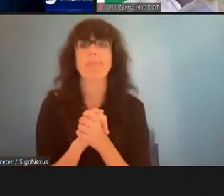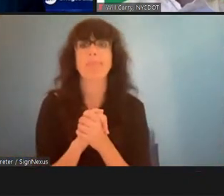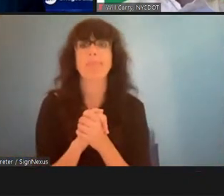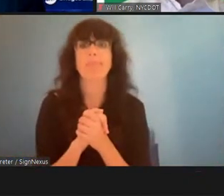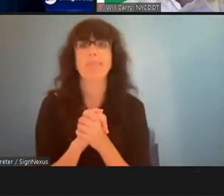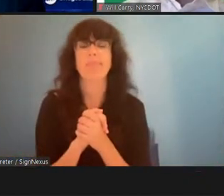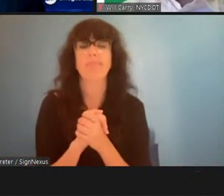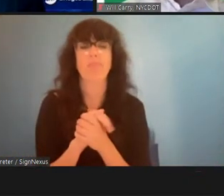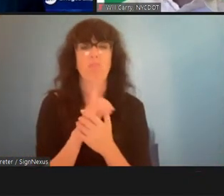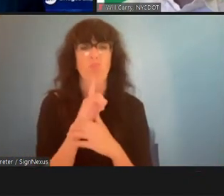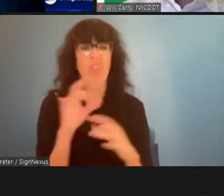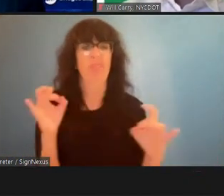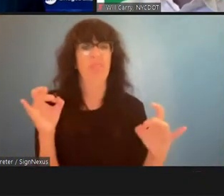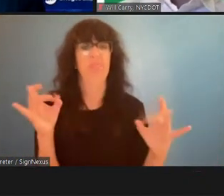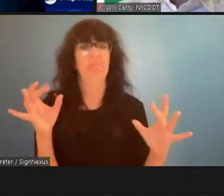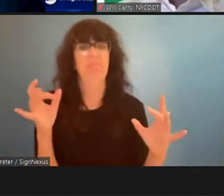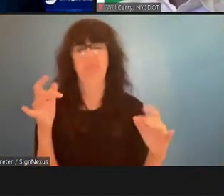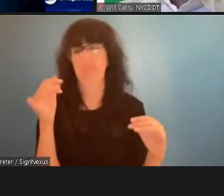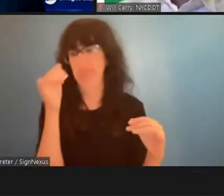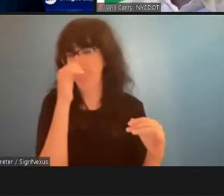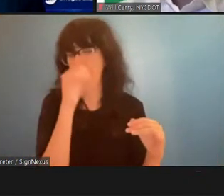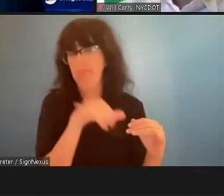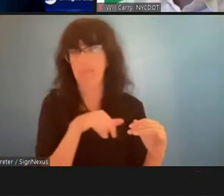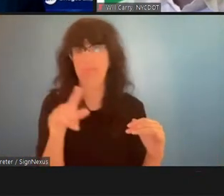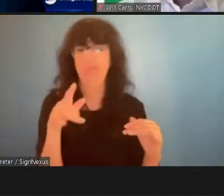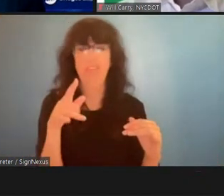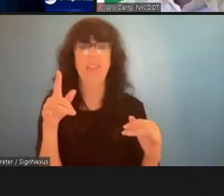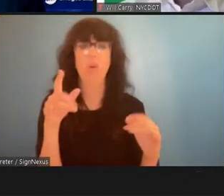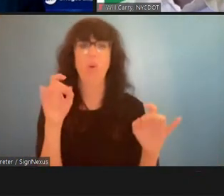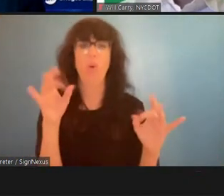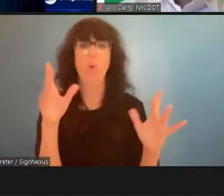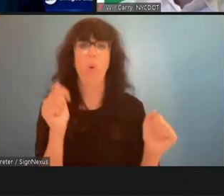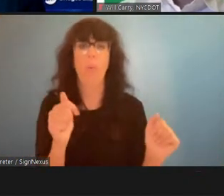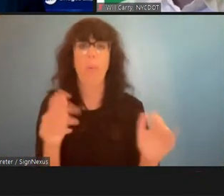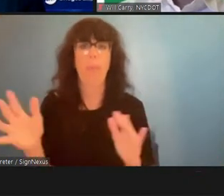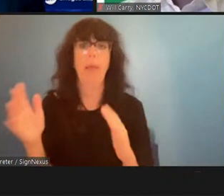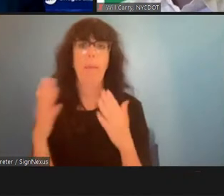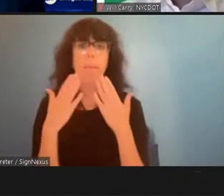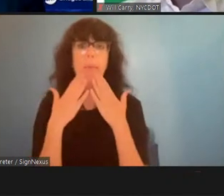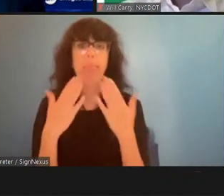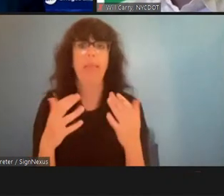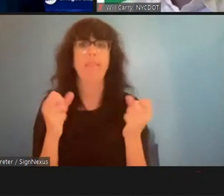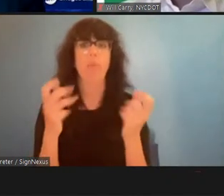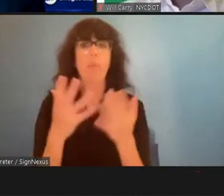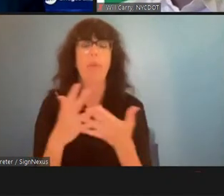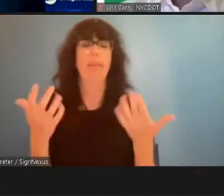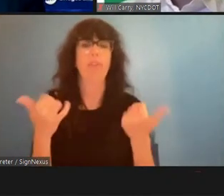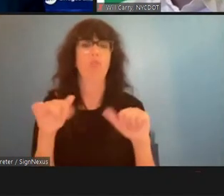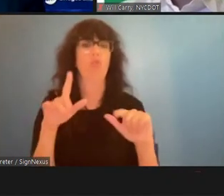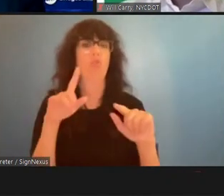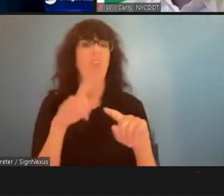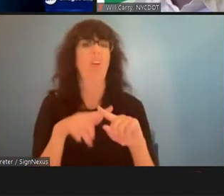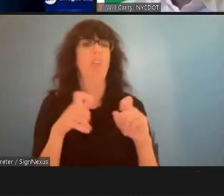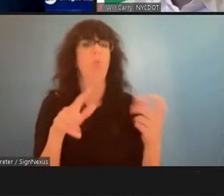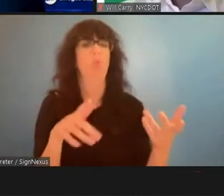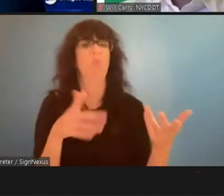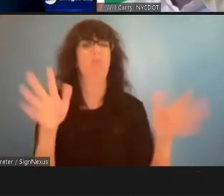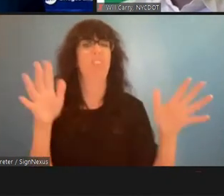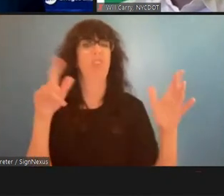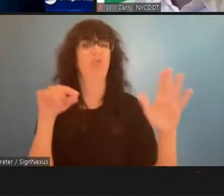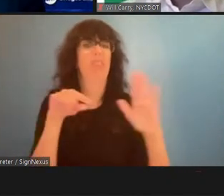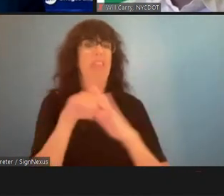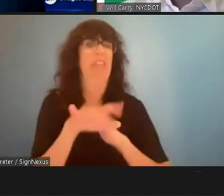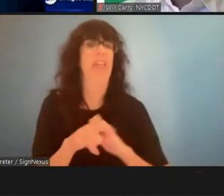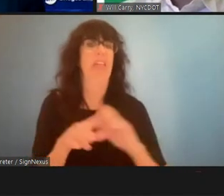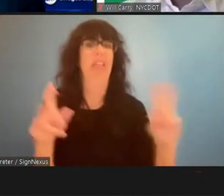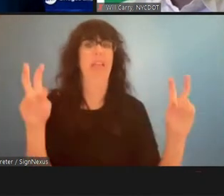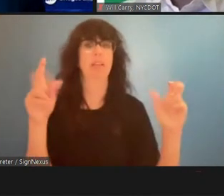racket the structure of this tolling plan is horrible but thankfully many forces are in play to kill or radically fix it if the fhw